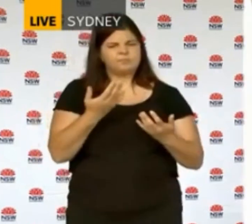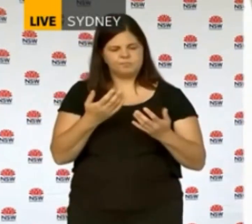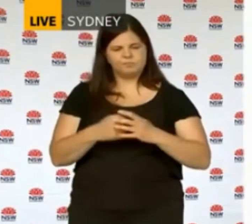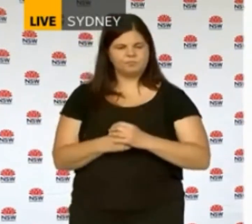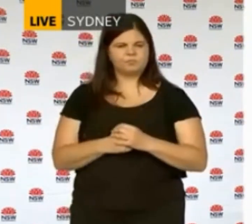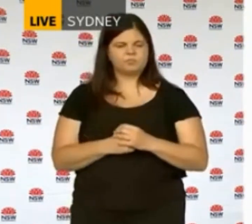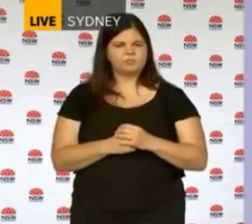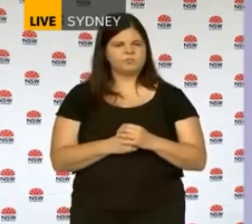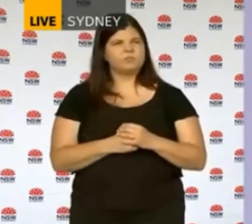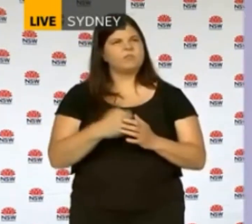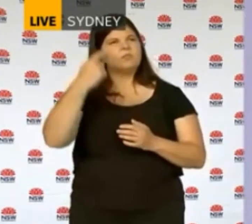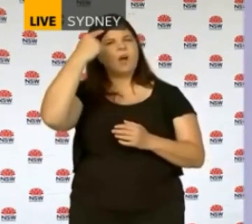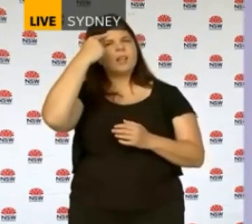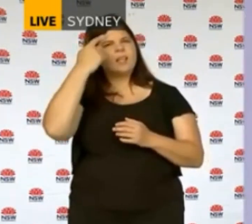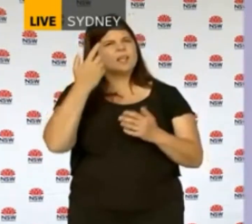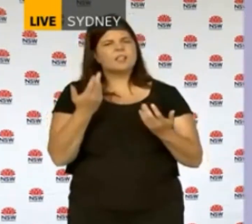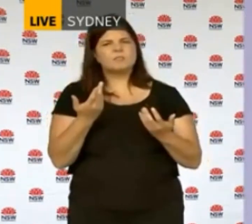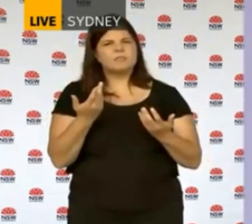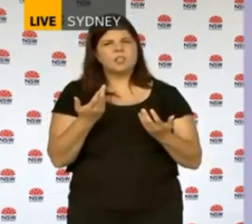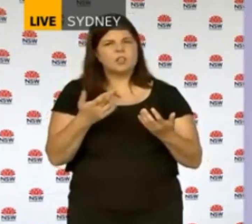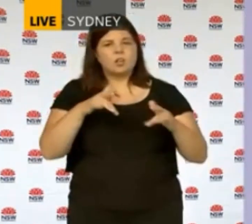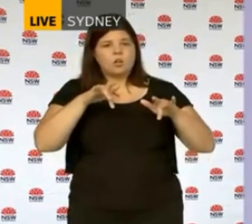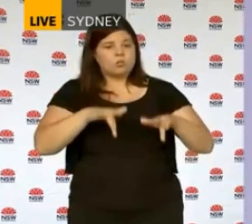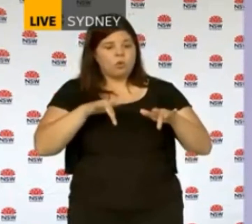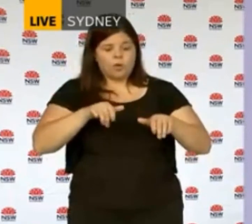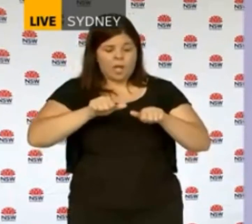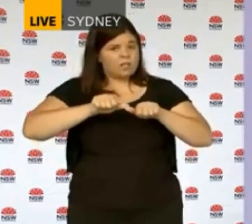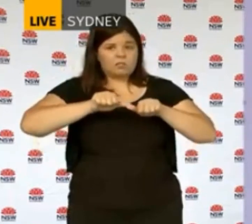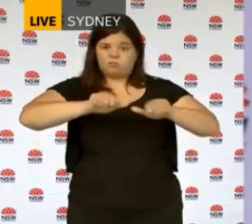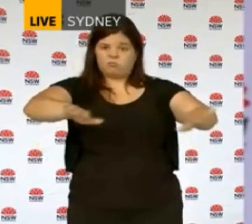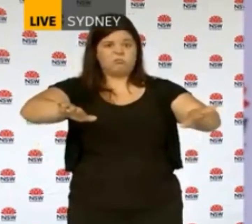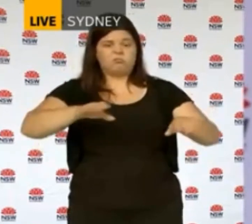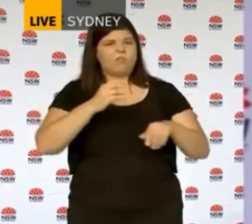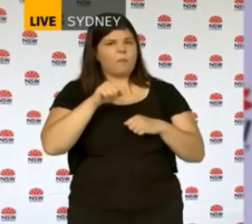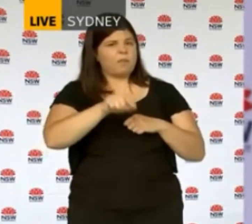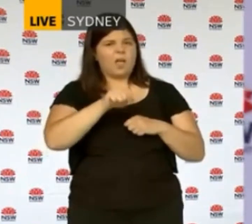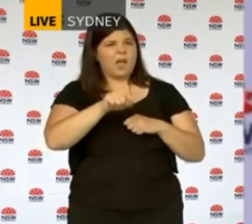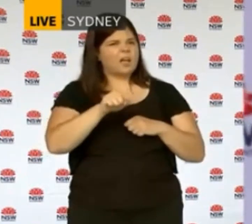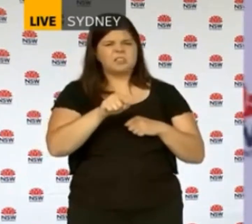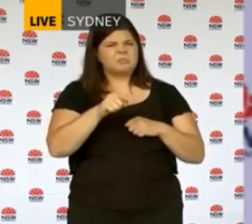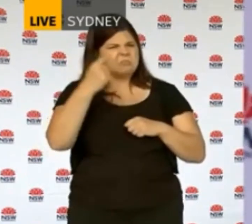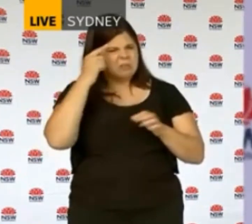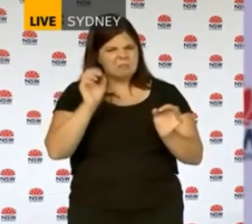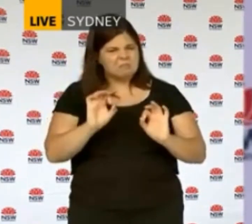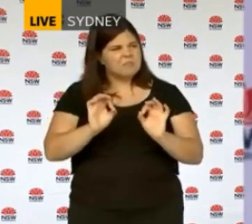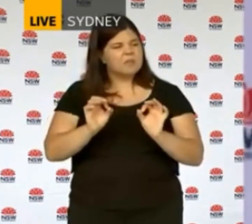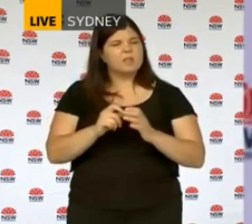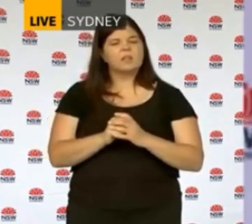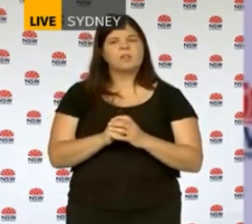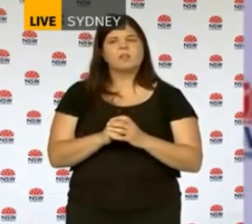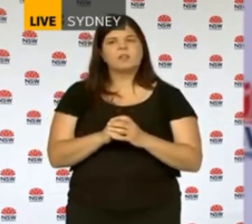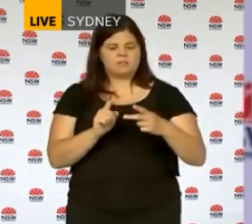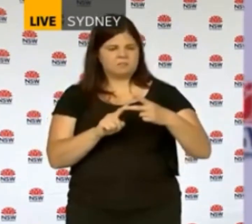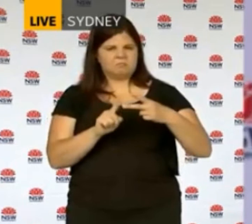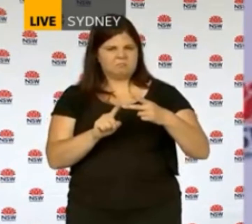There hasn't been, to my mind, any transmission breaches, but what's important is we also